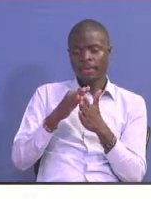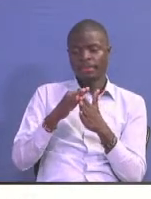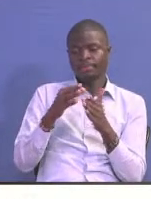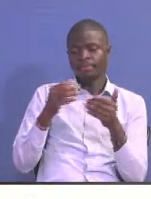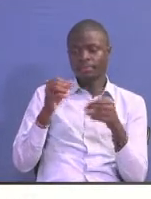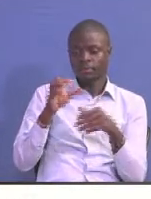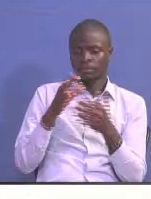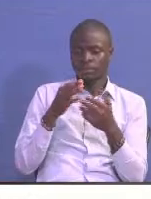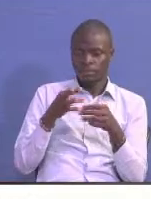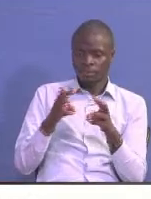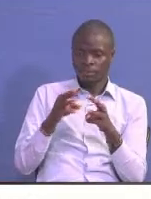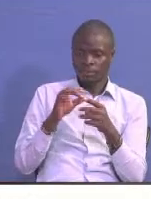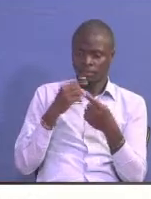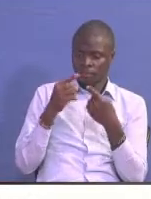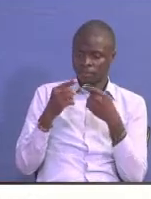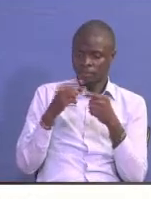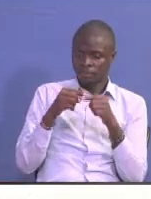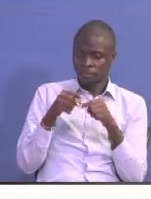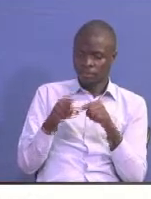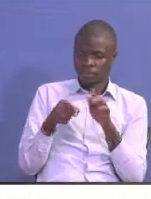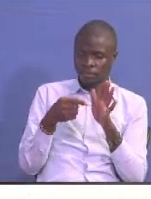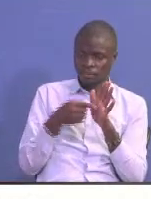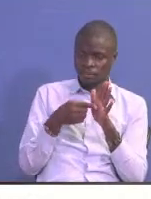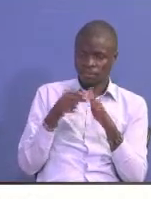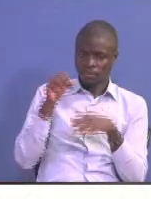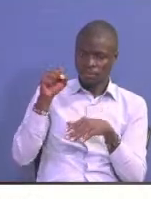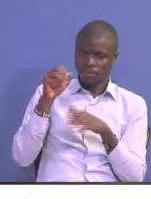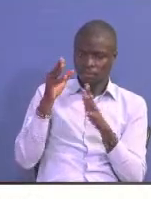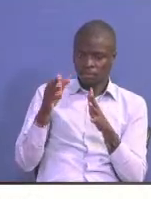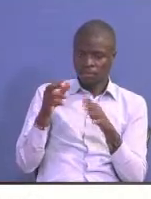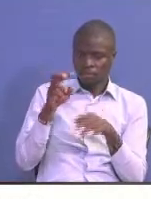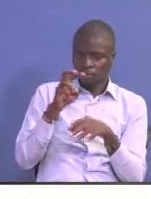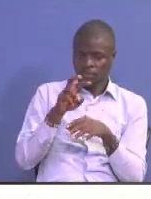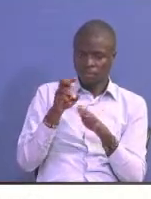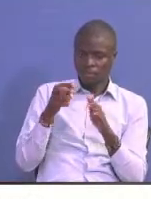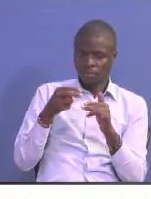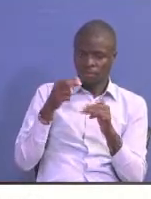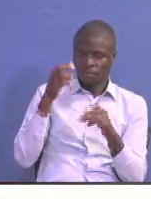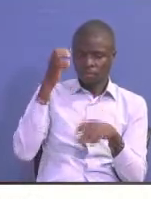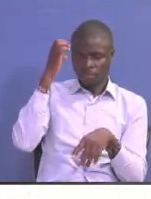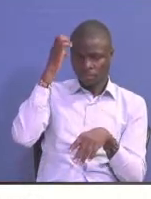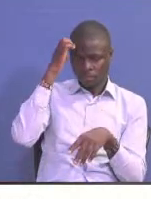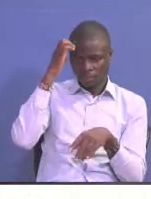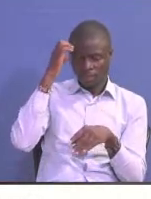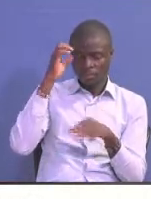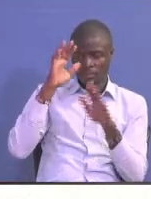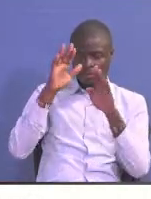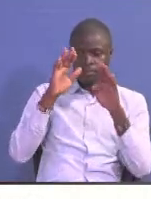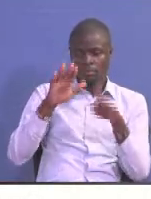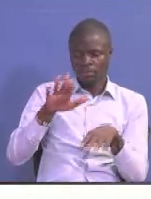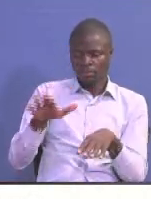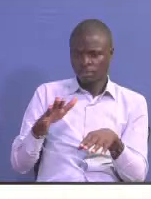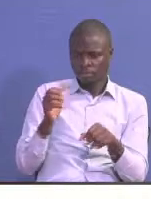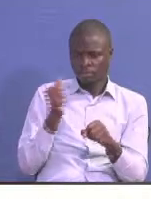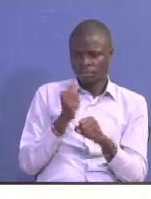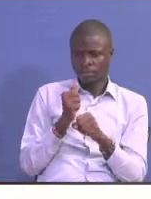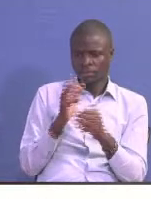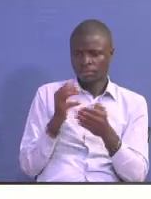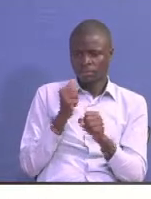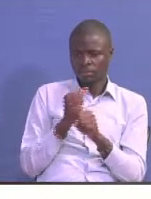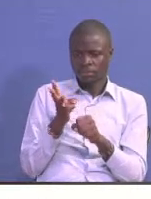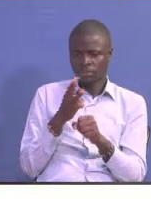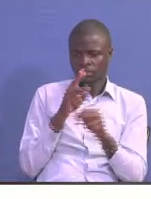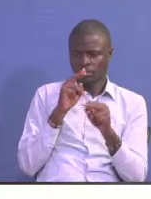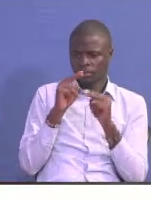must be a way of talking to the politicians in a way that they see higher education as a very, very critical area. How do we negotiate with